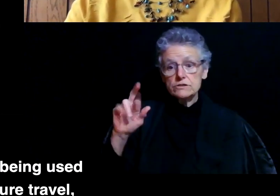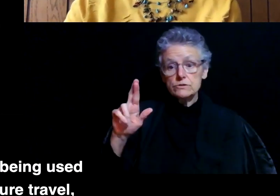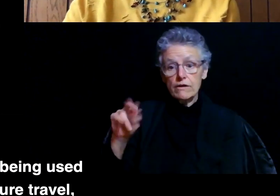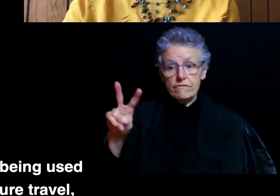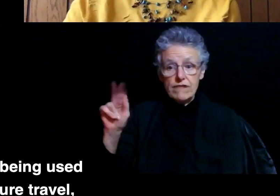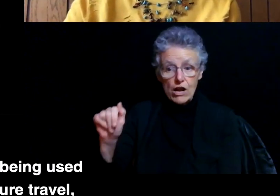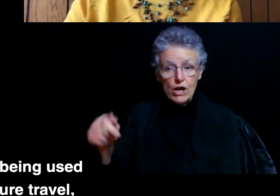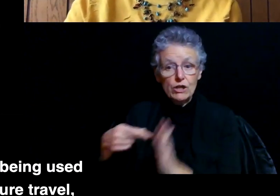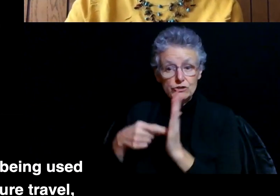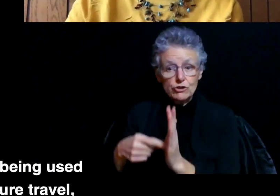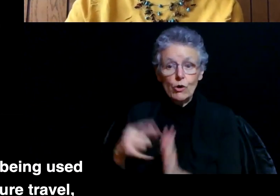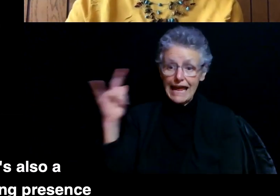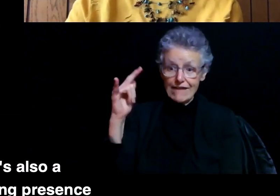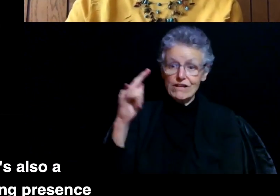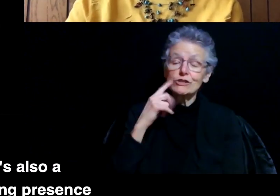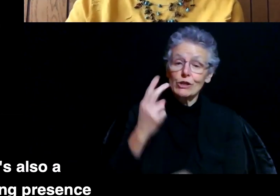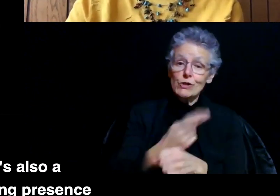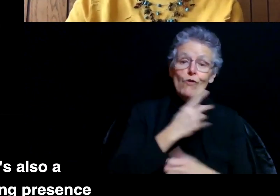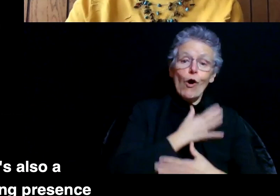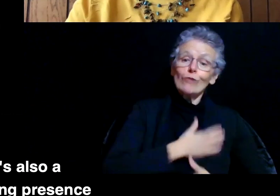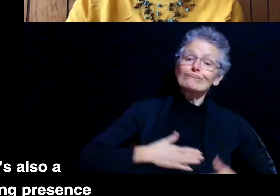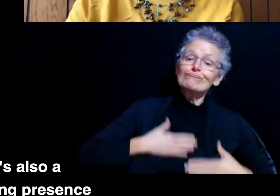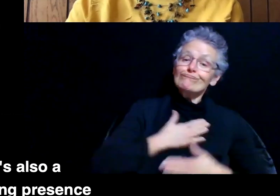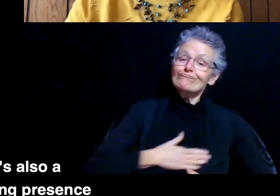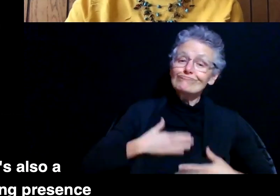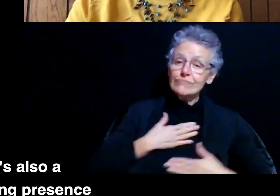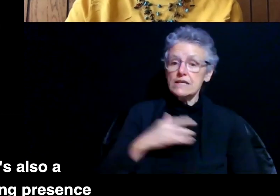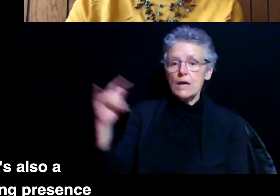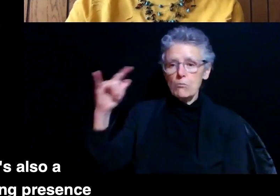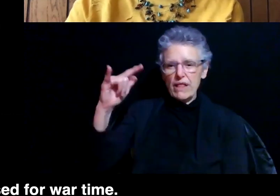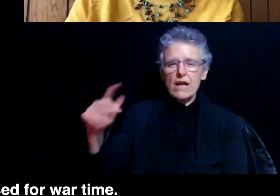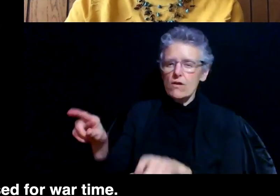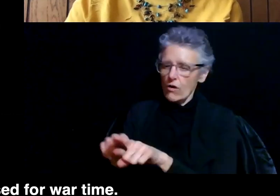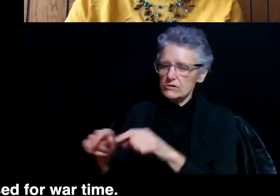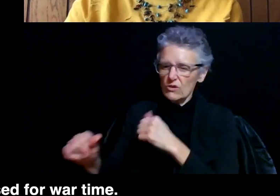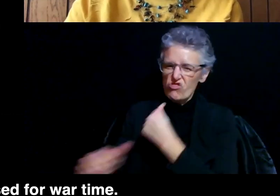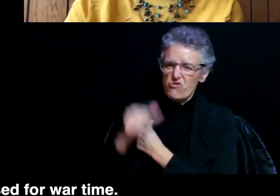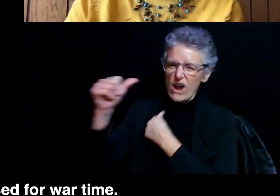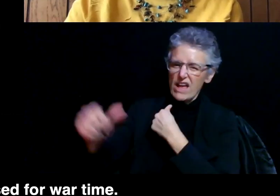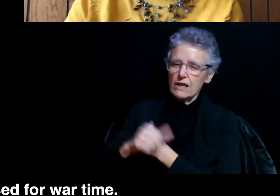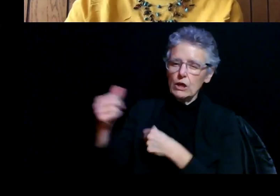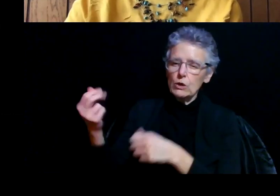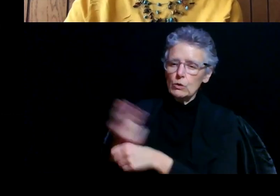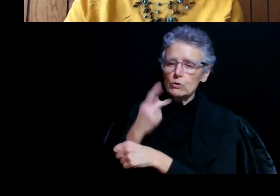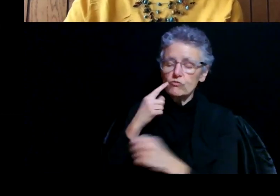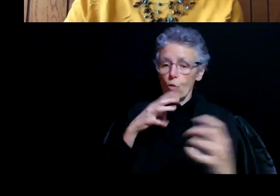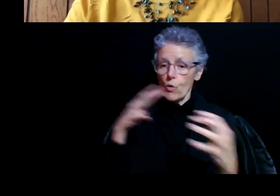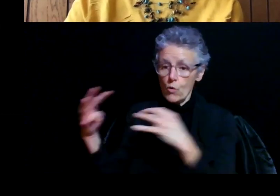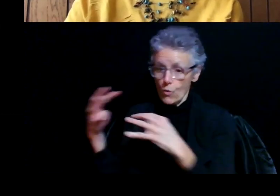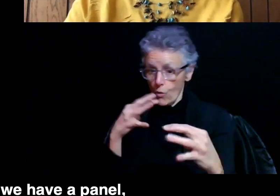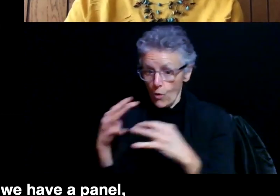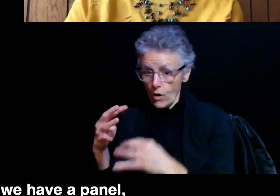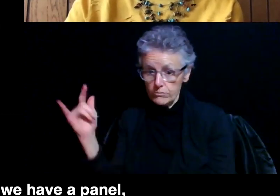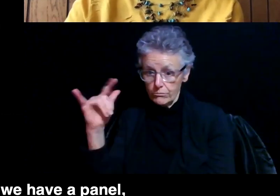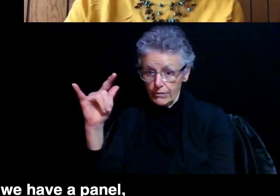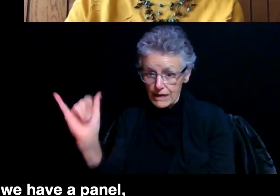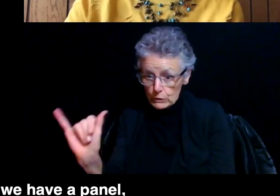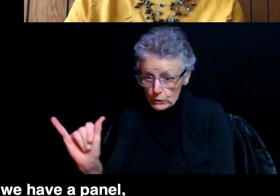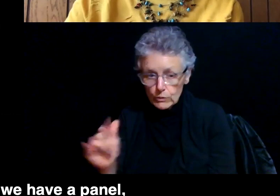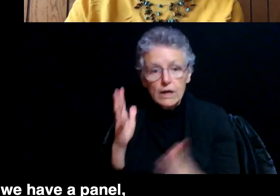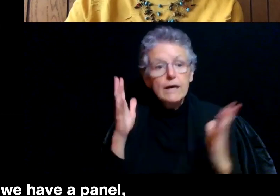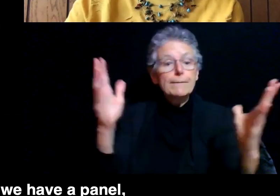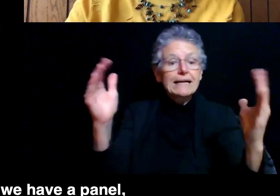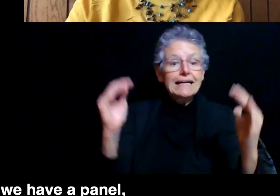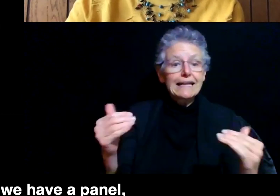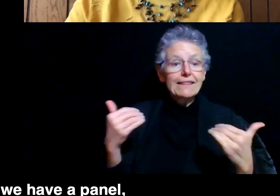that it's being used for leisure travel, but it's also a threatening presence in that it's used for wartime. Beneath that,